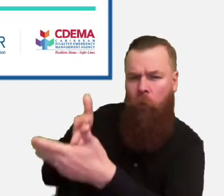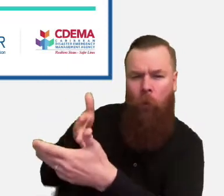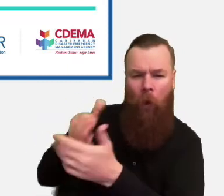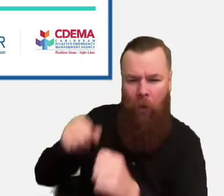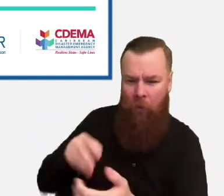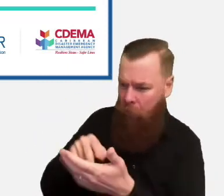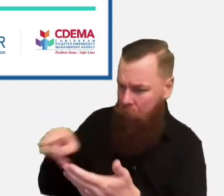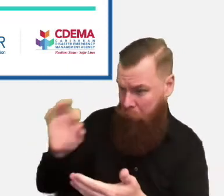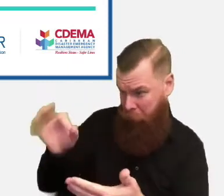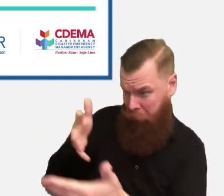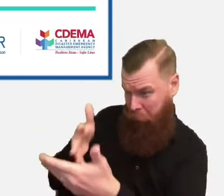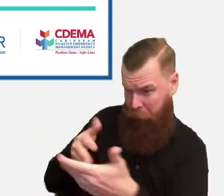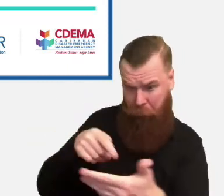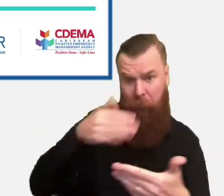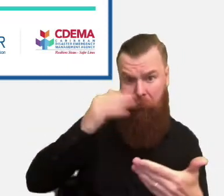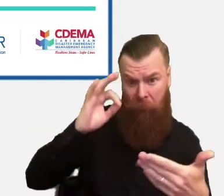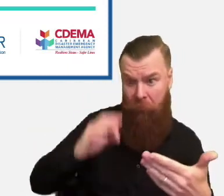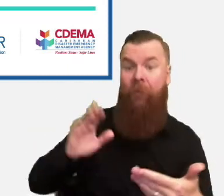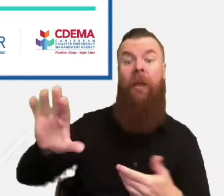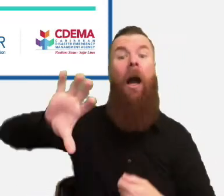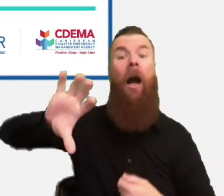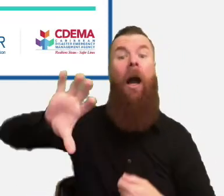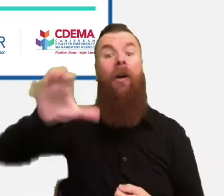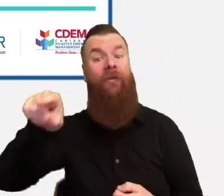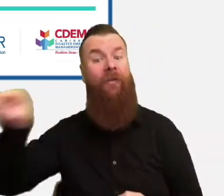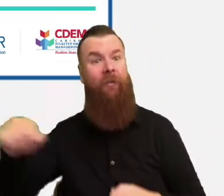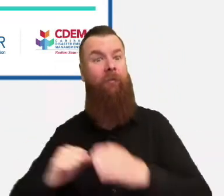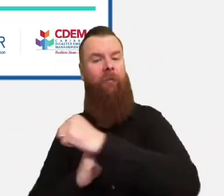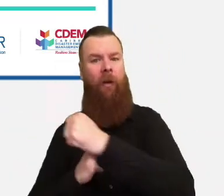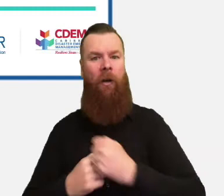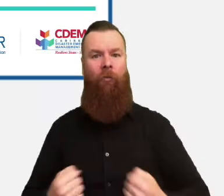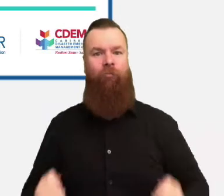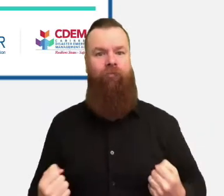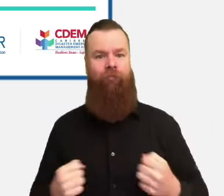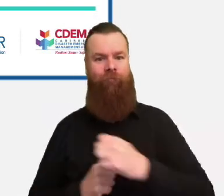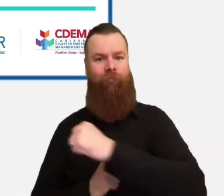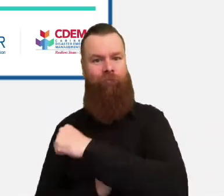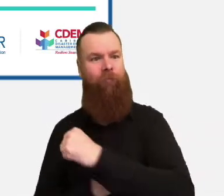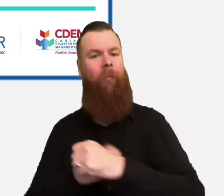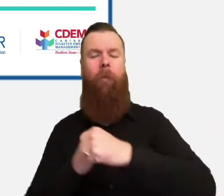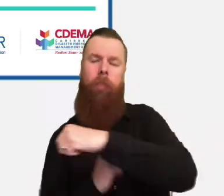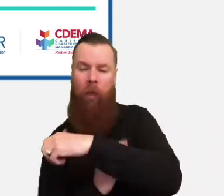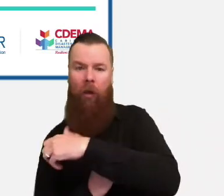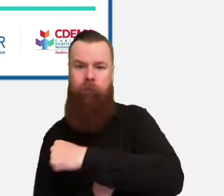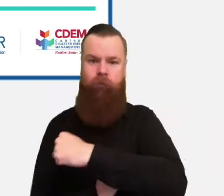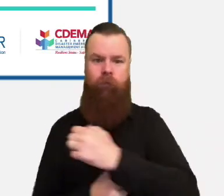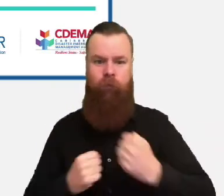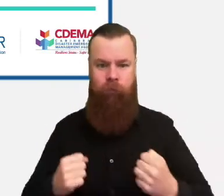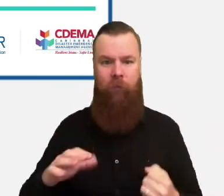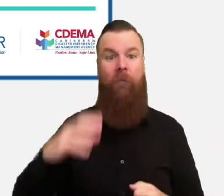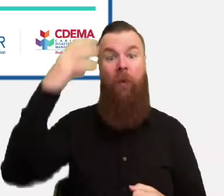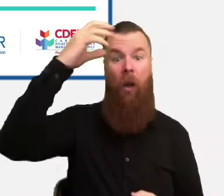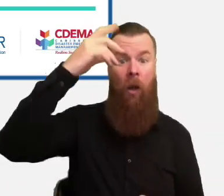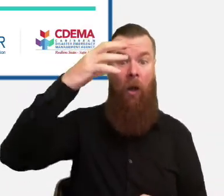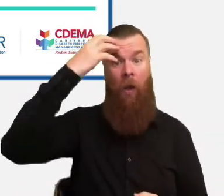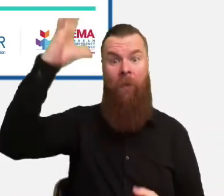net resilience gain. So we are building on increasing the resilience in a continuous way for both the legacy